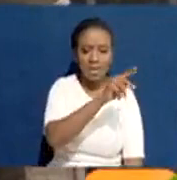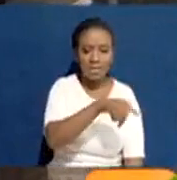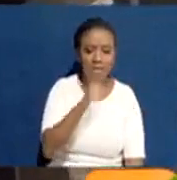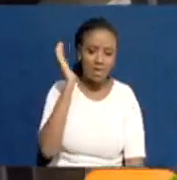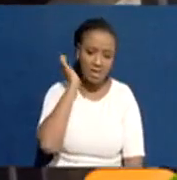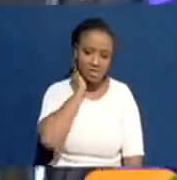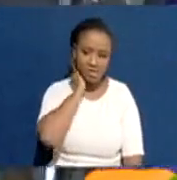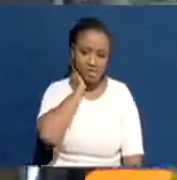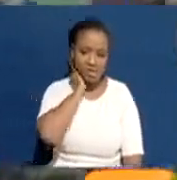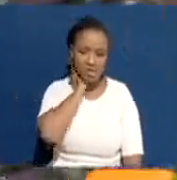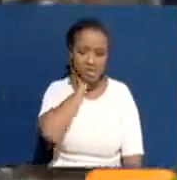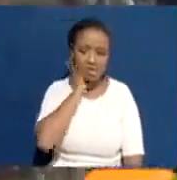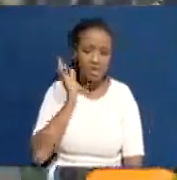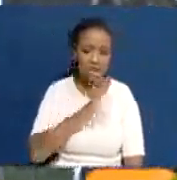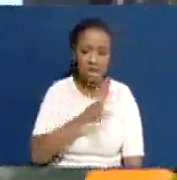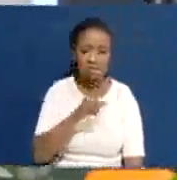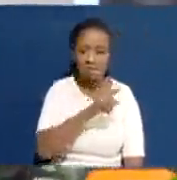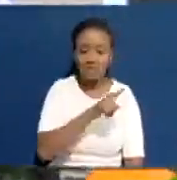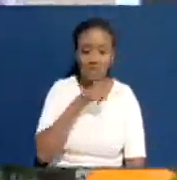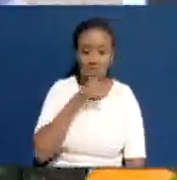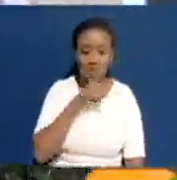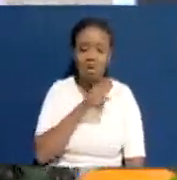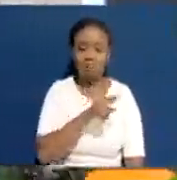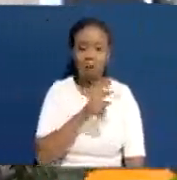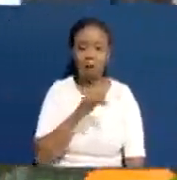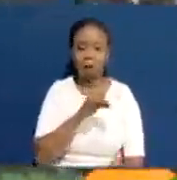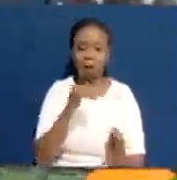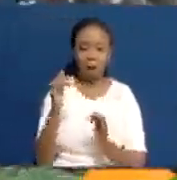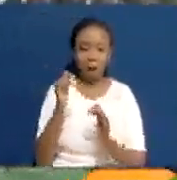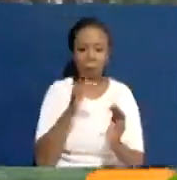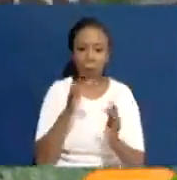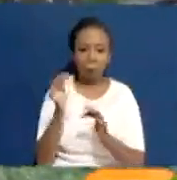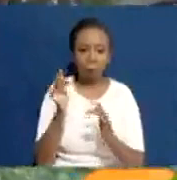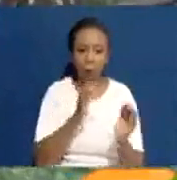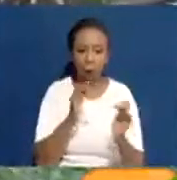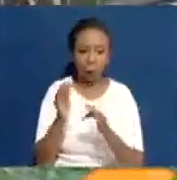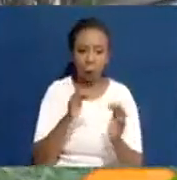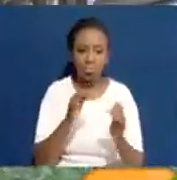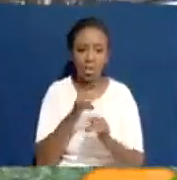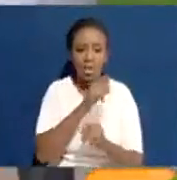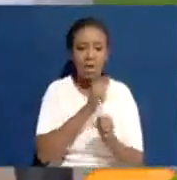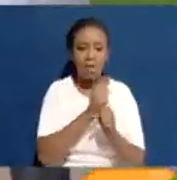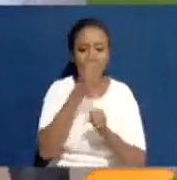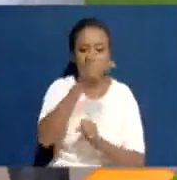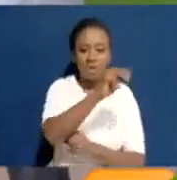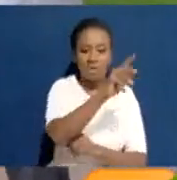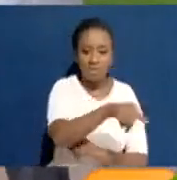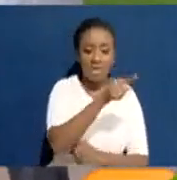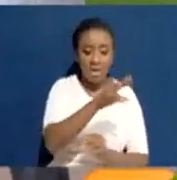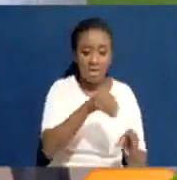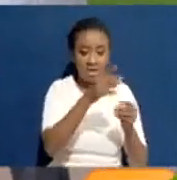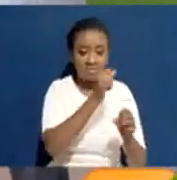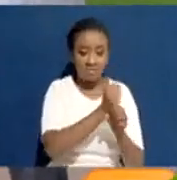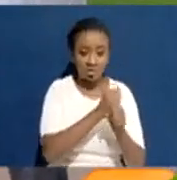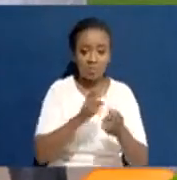man arguing with police officers, Peter Kariuki, is a contractor who works for the MP and who had been contracted to renovate the house